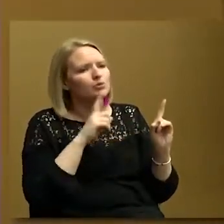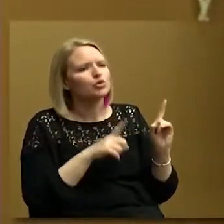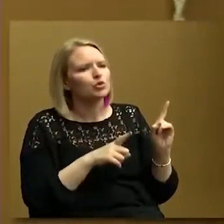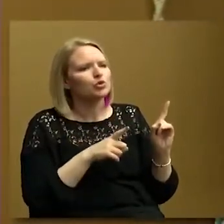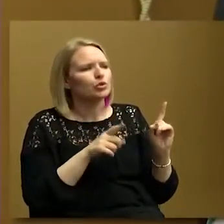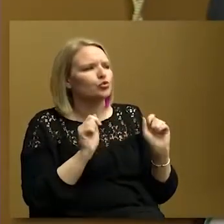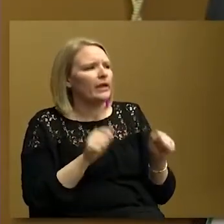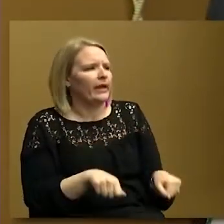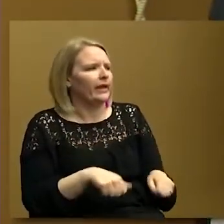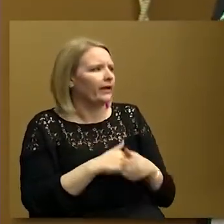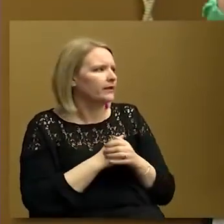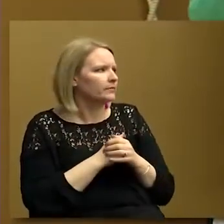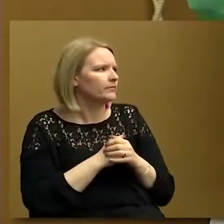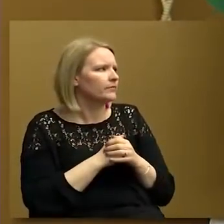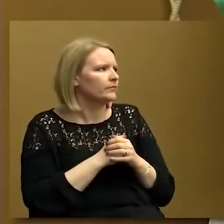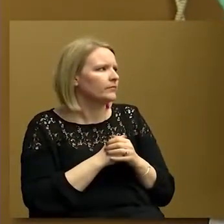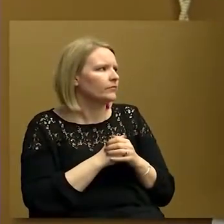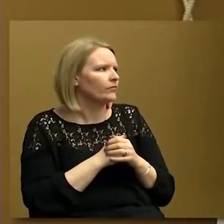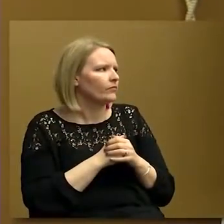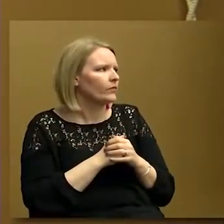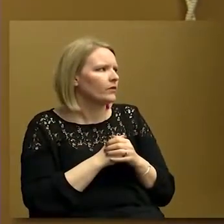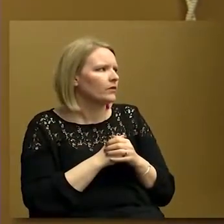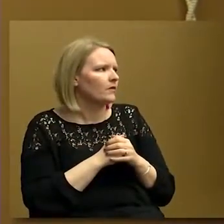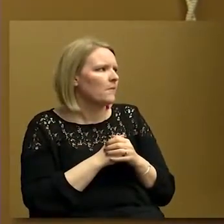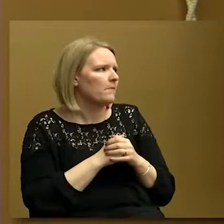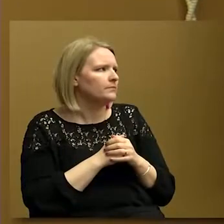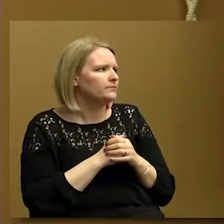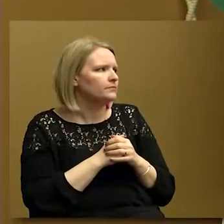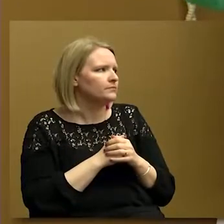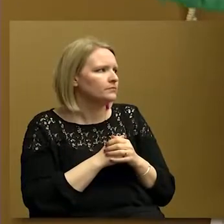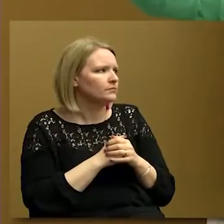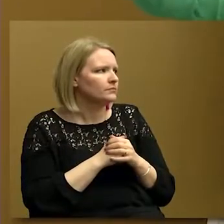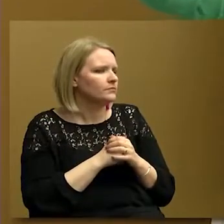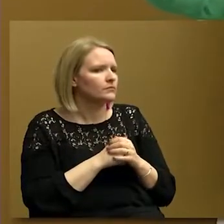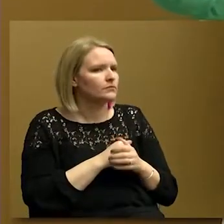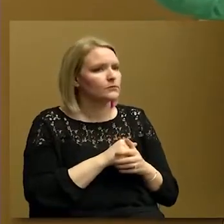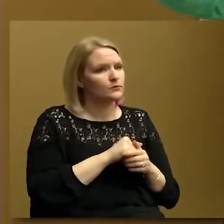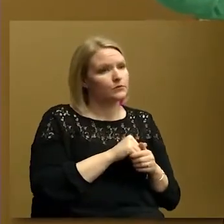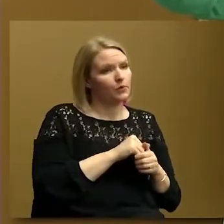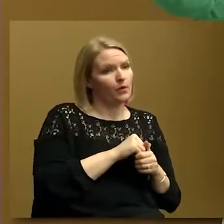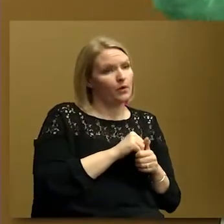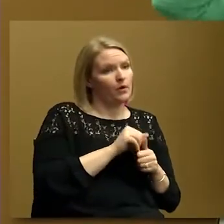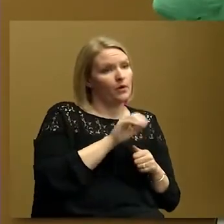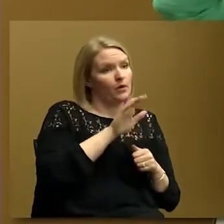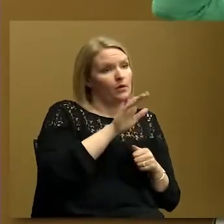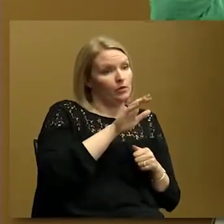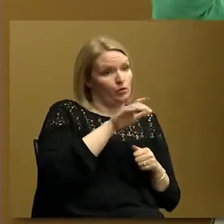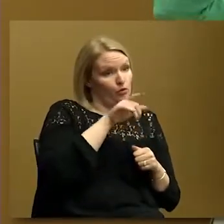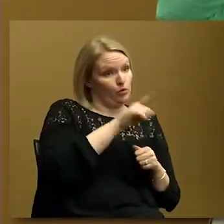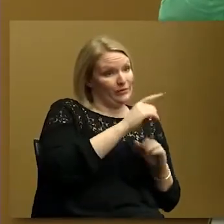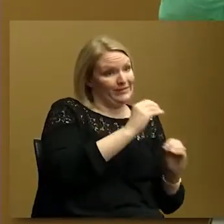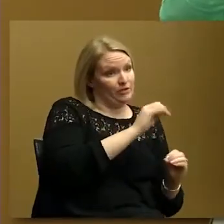way. Because as you have the child and then he goes to someplace else,